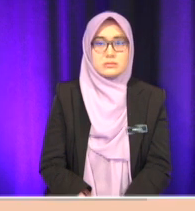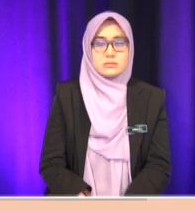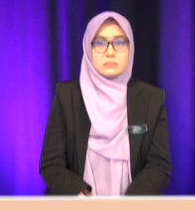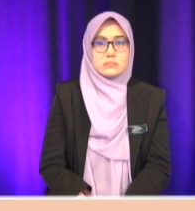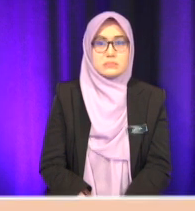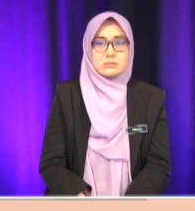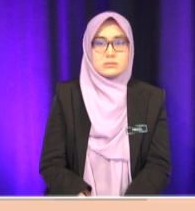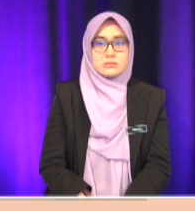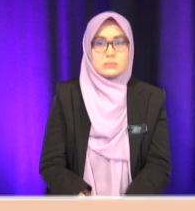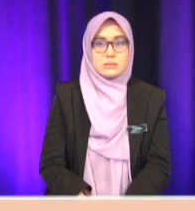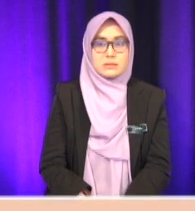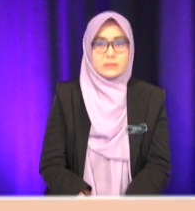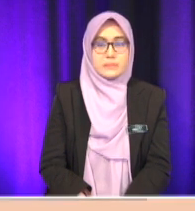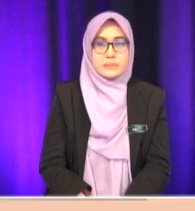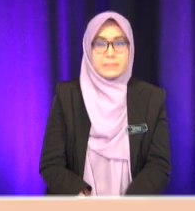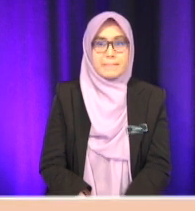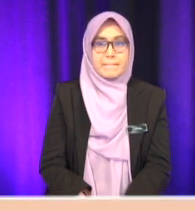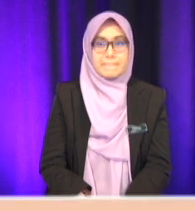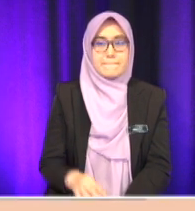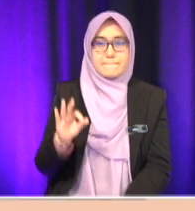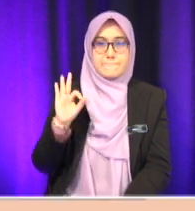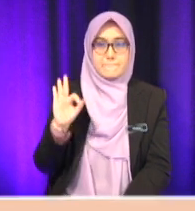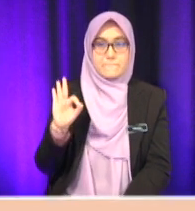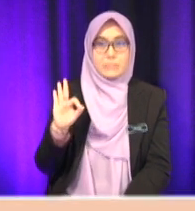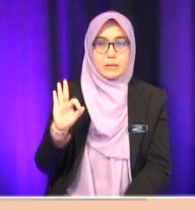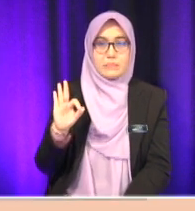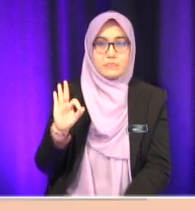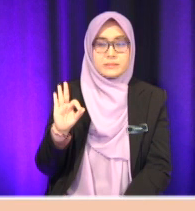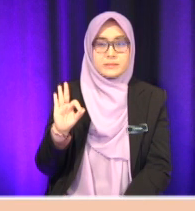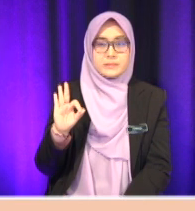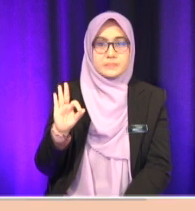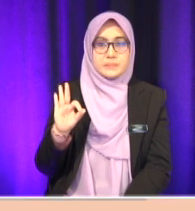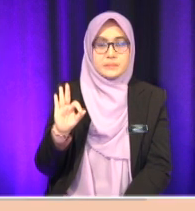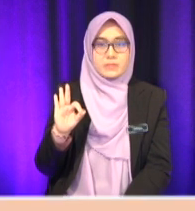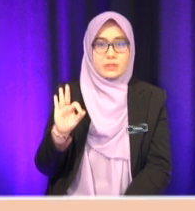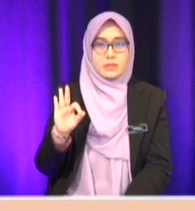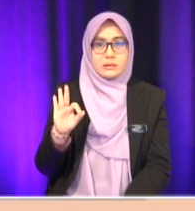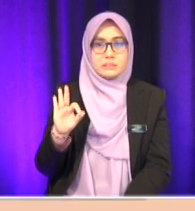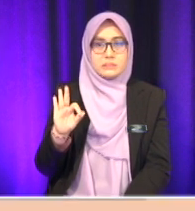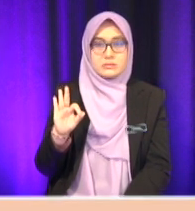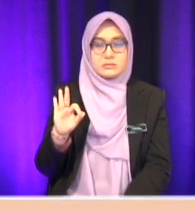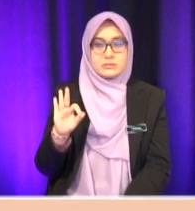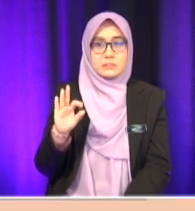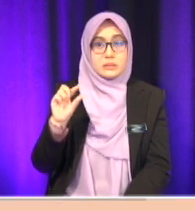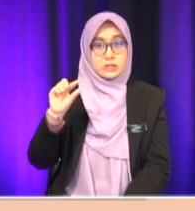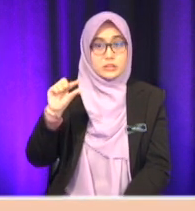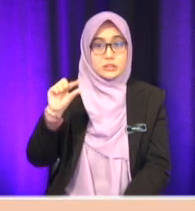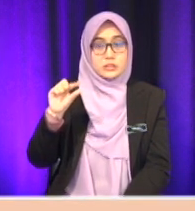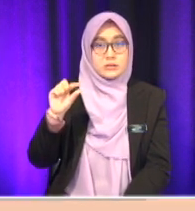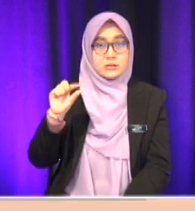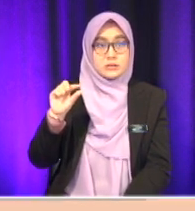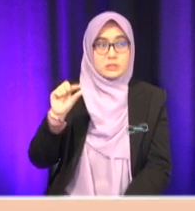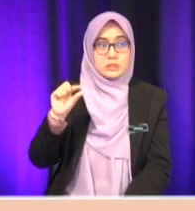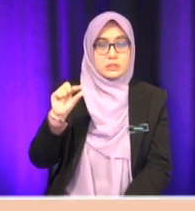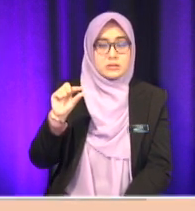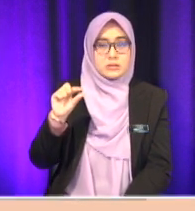effectively. F, I really try to focus on all the positive. G, I also shared